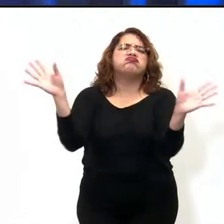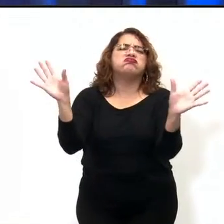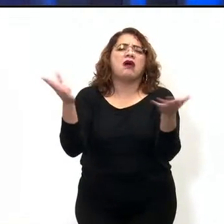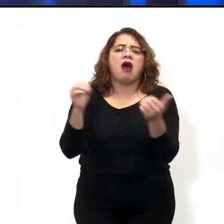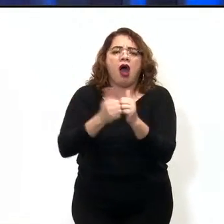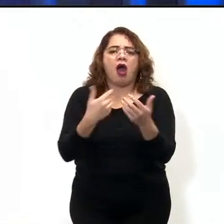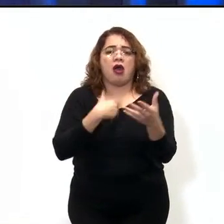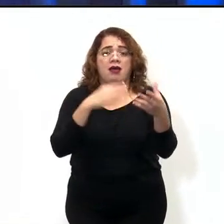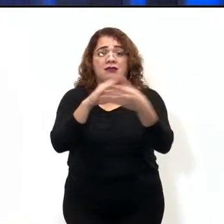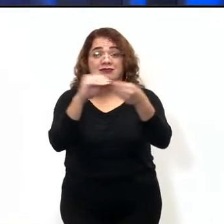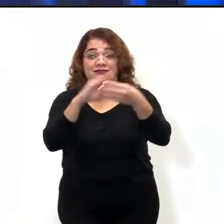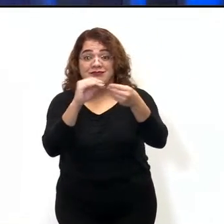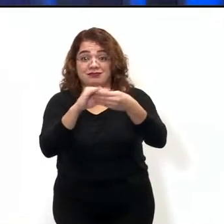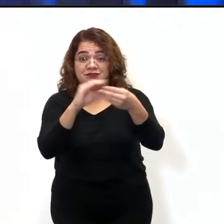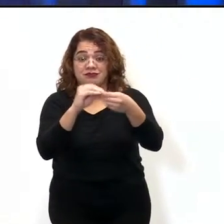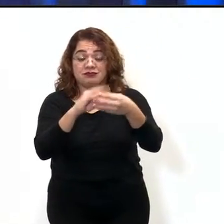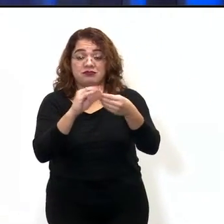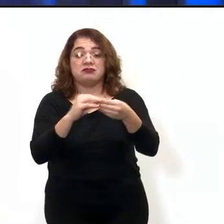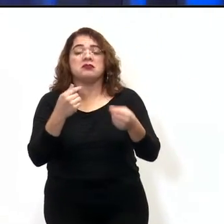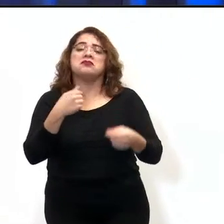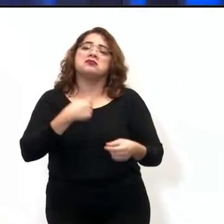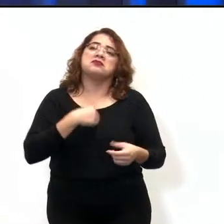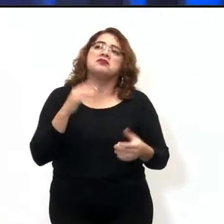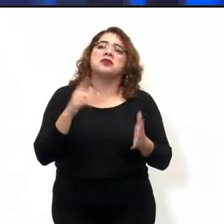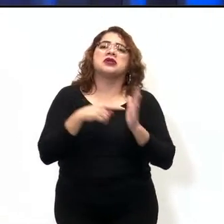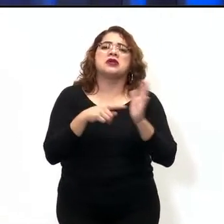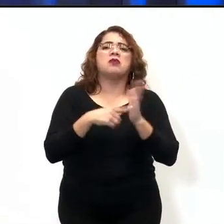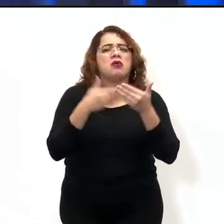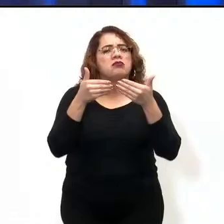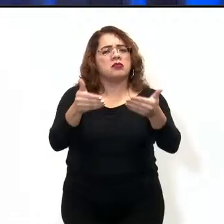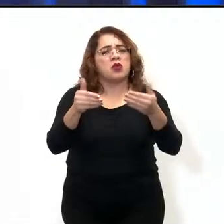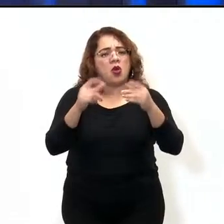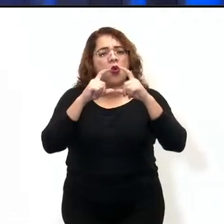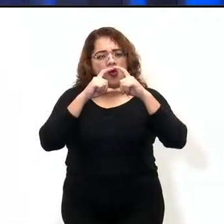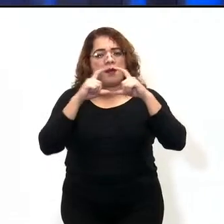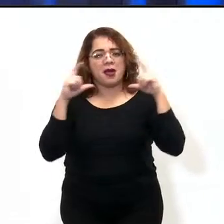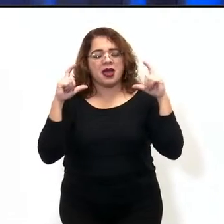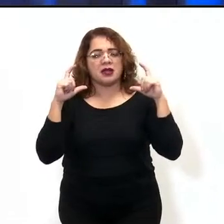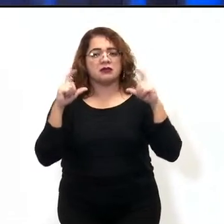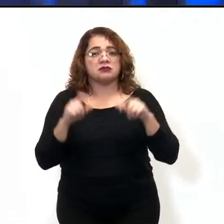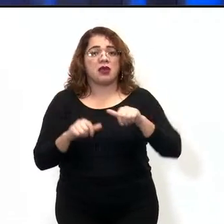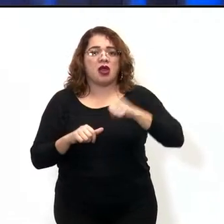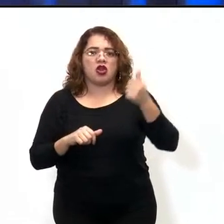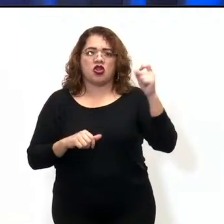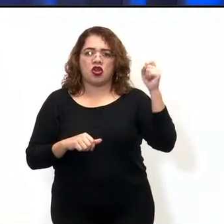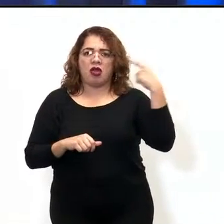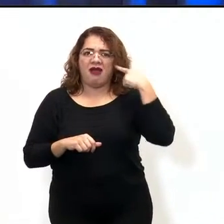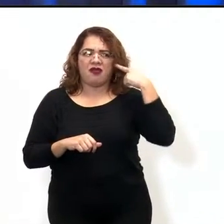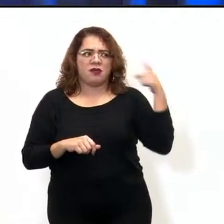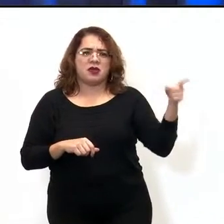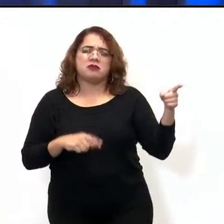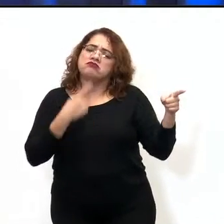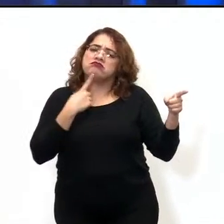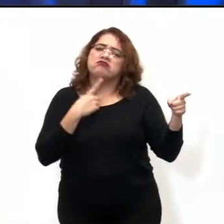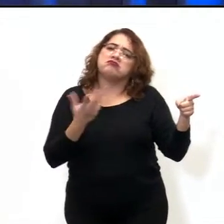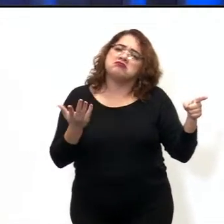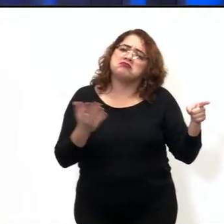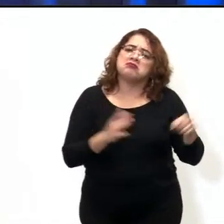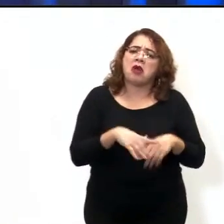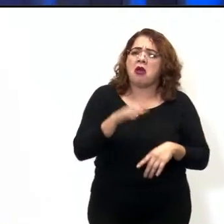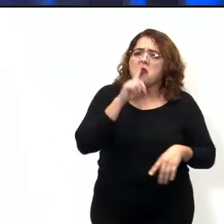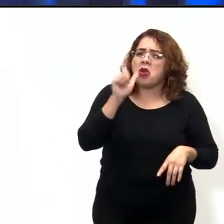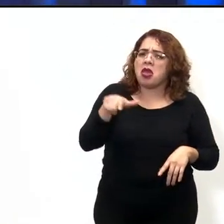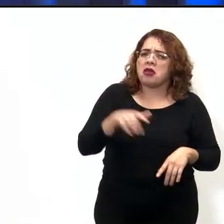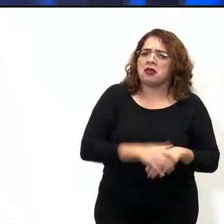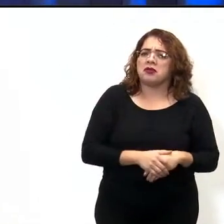message where I might be saying wear a mask, but another government official might be saying that you don't